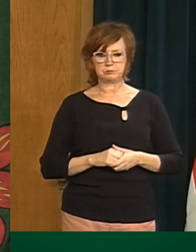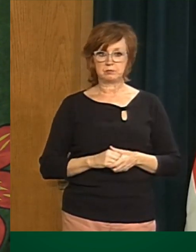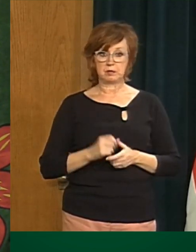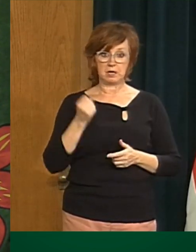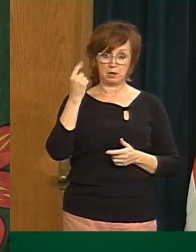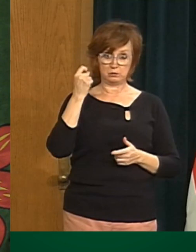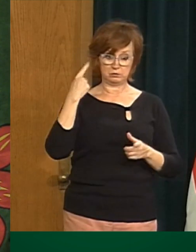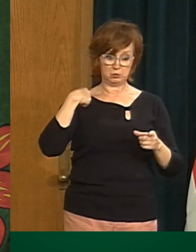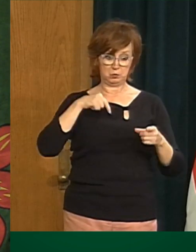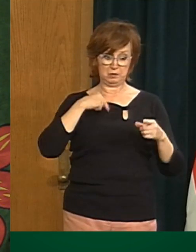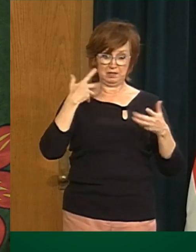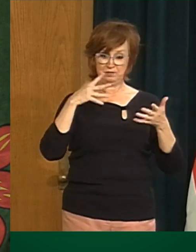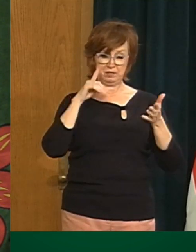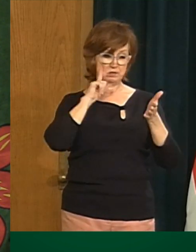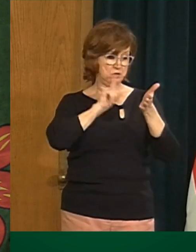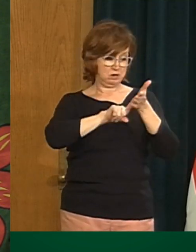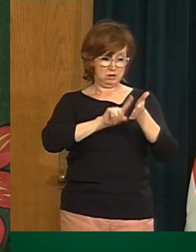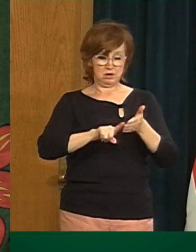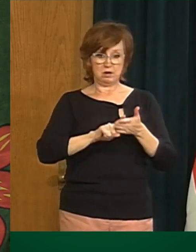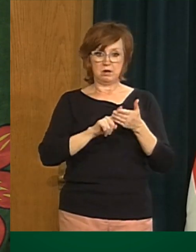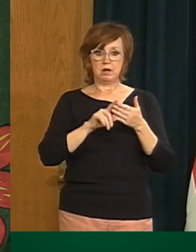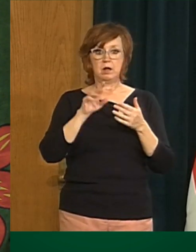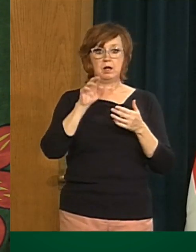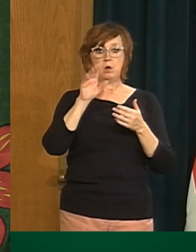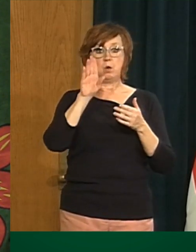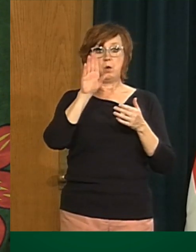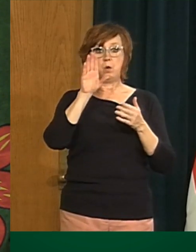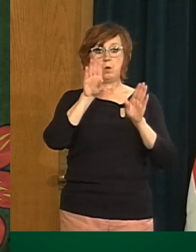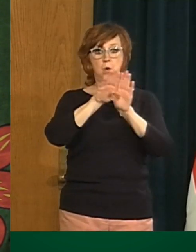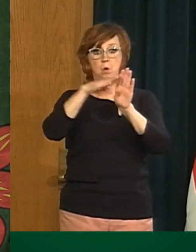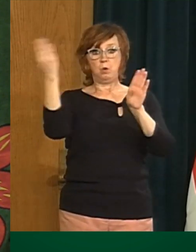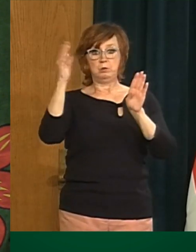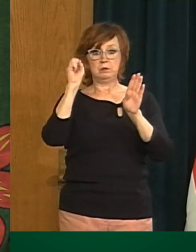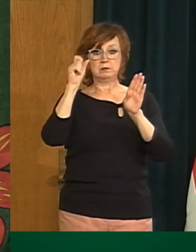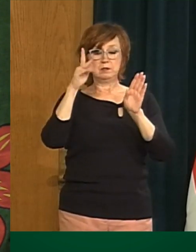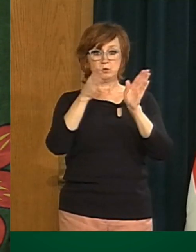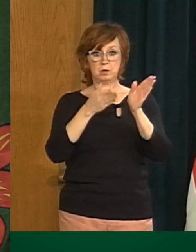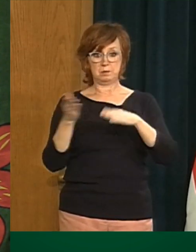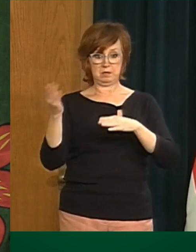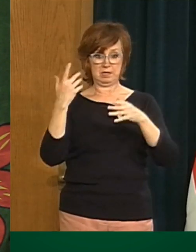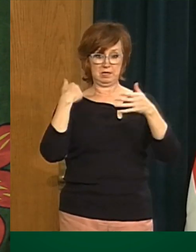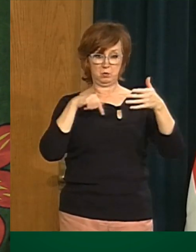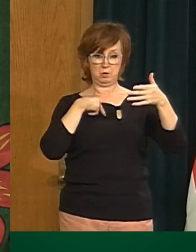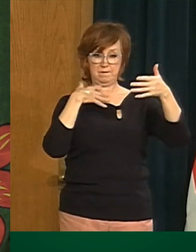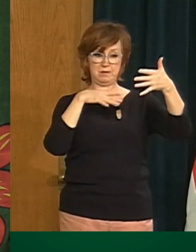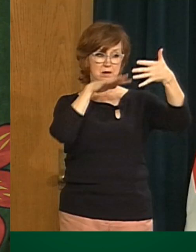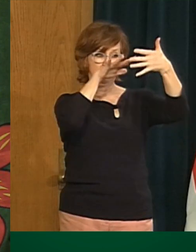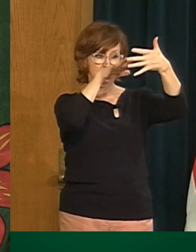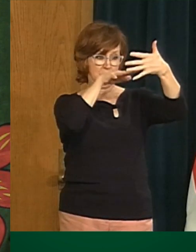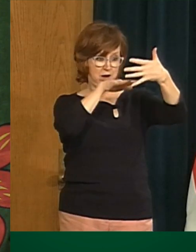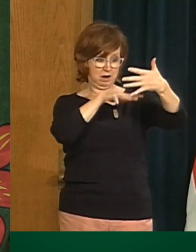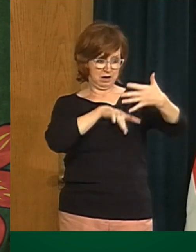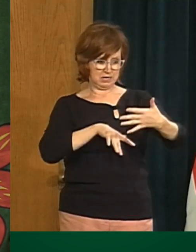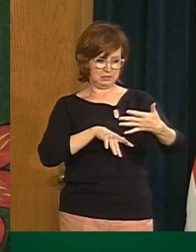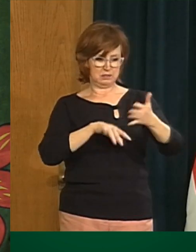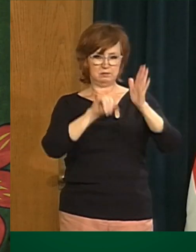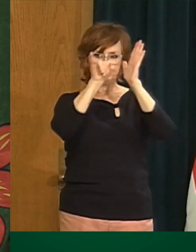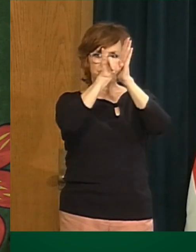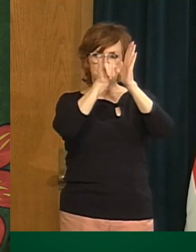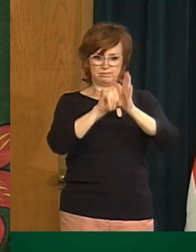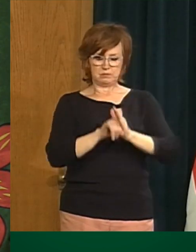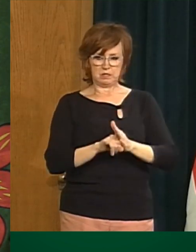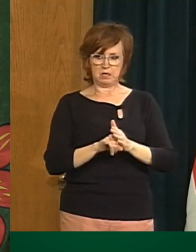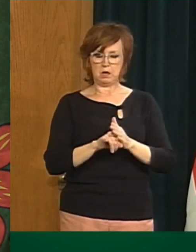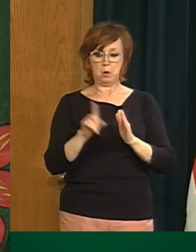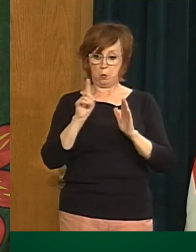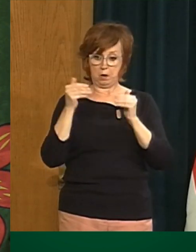looked at the Reopen Saskatchewan plan in certain areas when required, and I believe the areas that we have looked at it in are